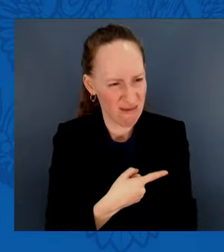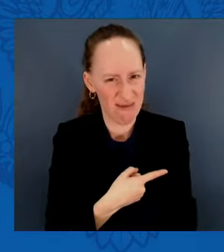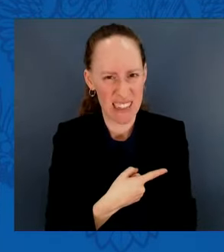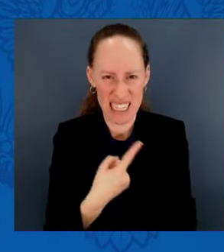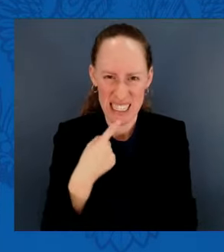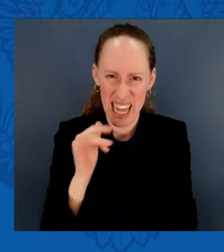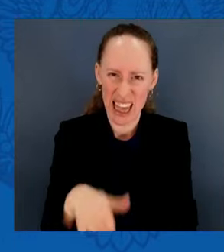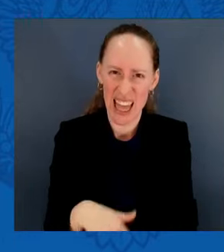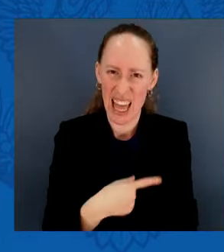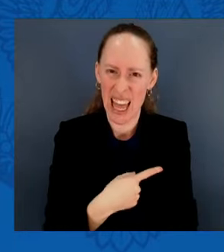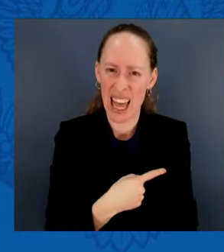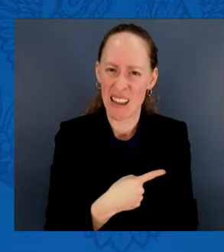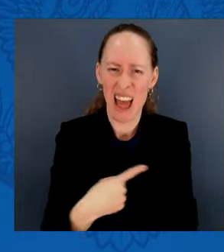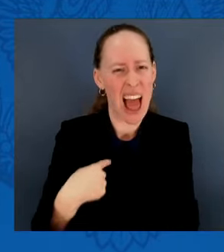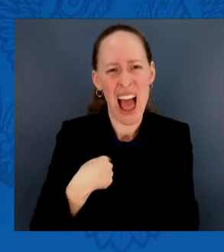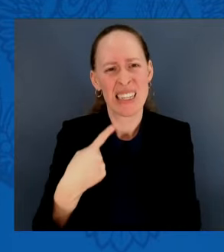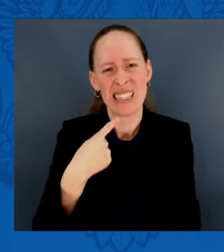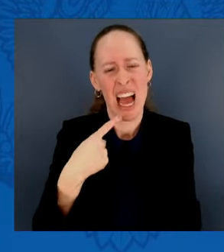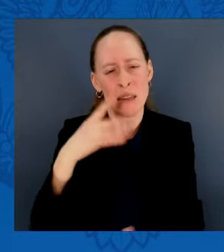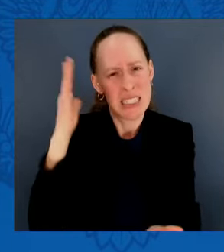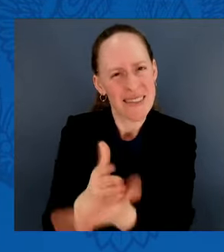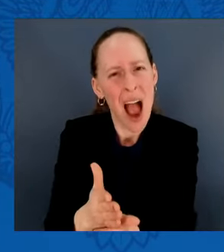it.